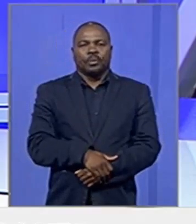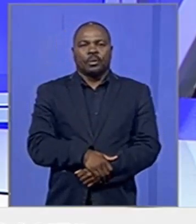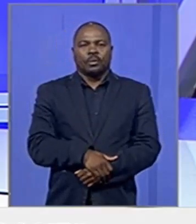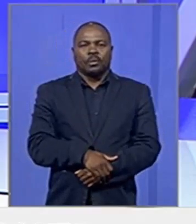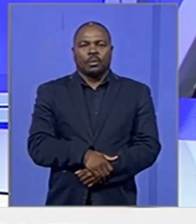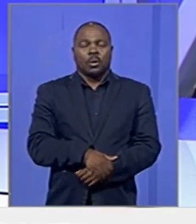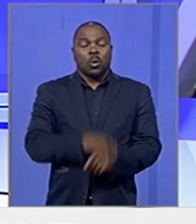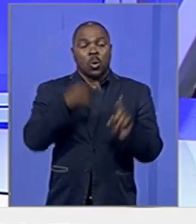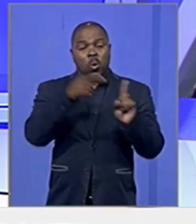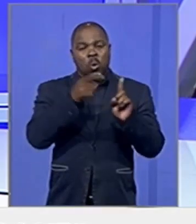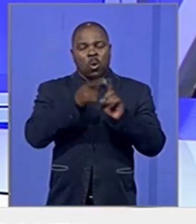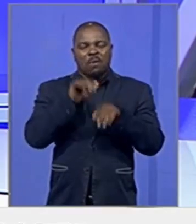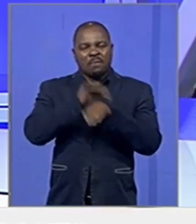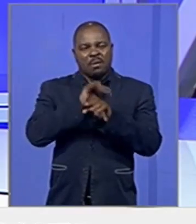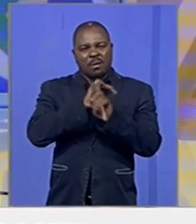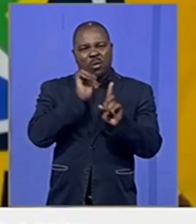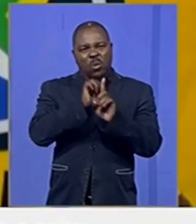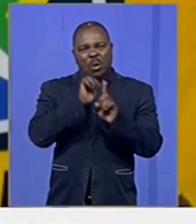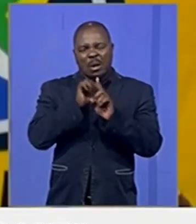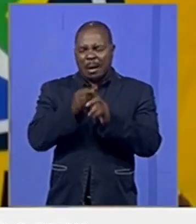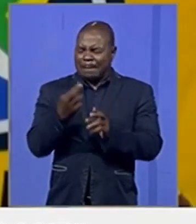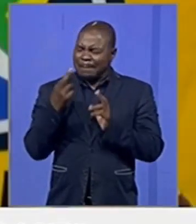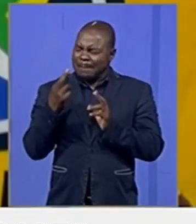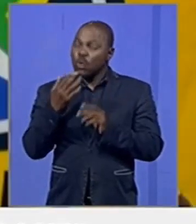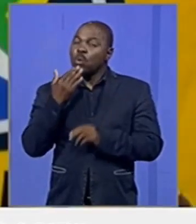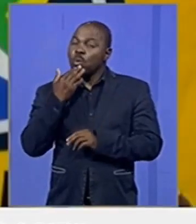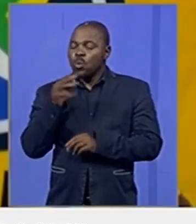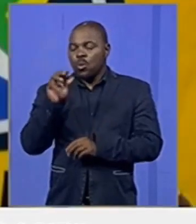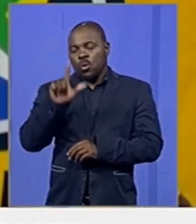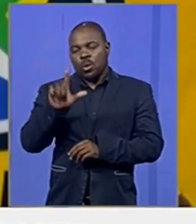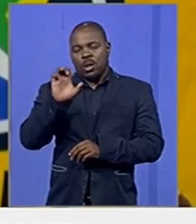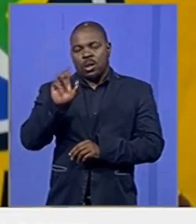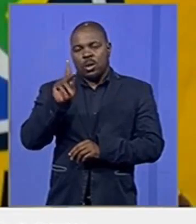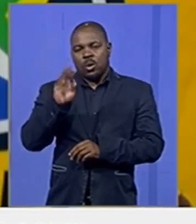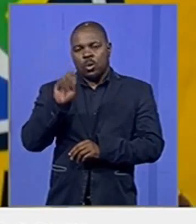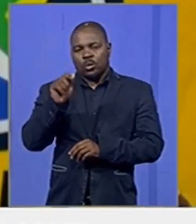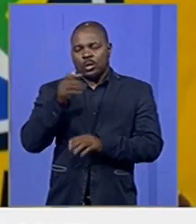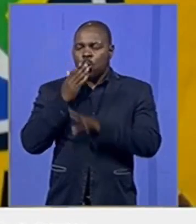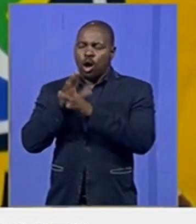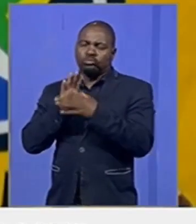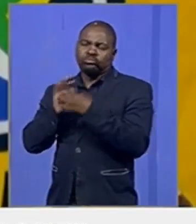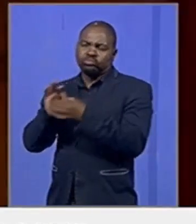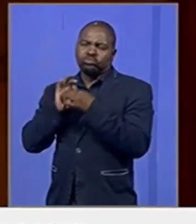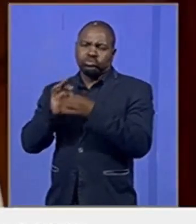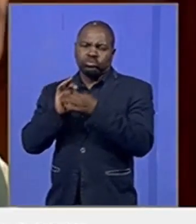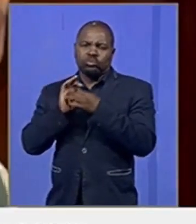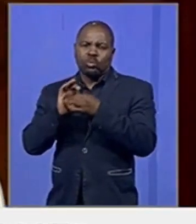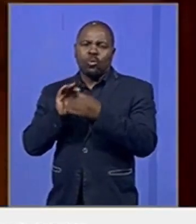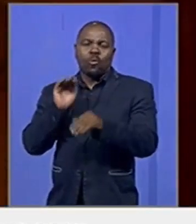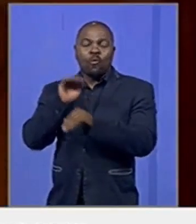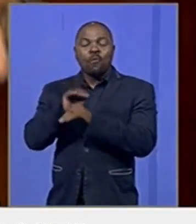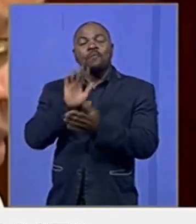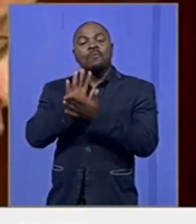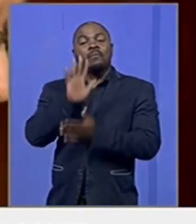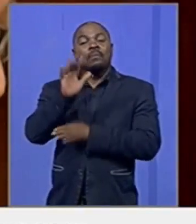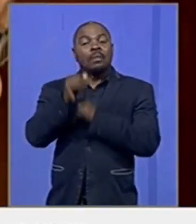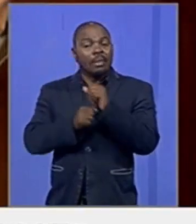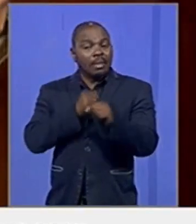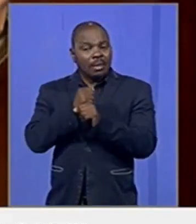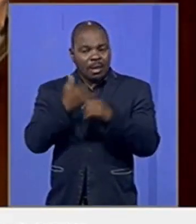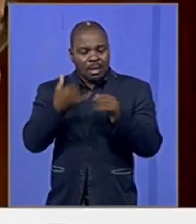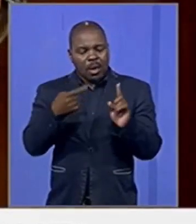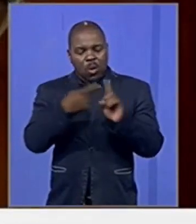Morago ga go šoma le mogwera wa gagwe wa mmapa le mosi wa lekota tekano ya mengwaga e 15, Bloem o re